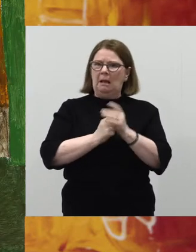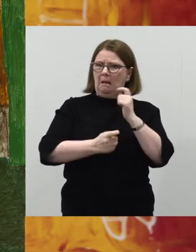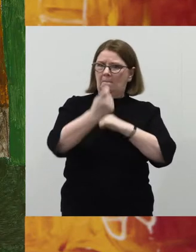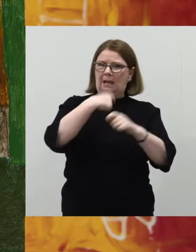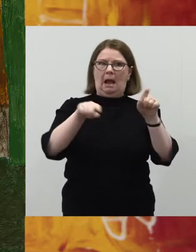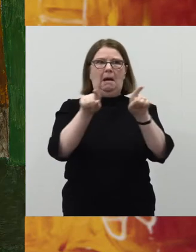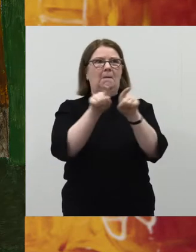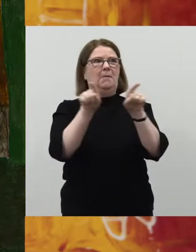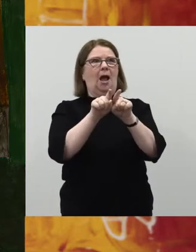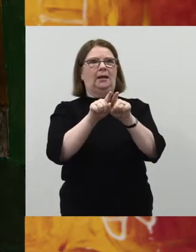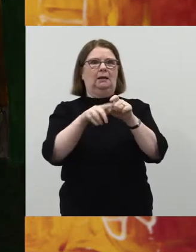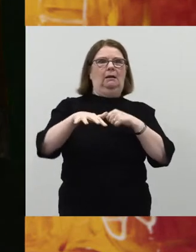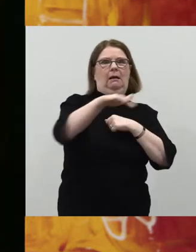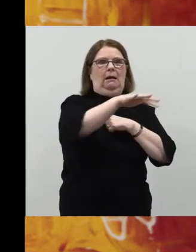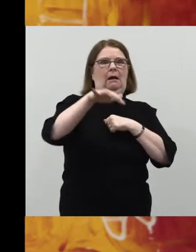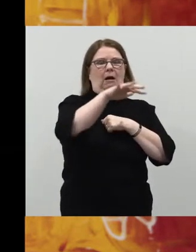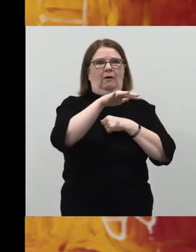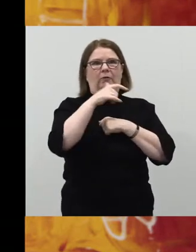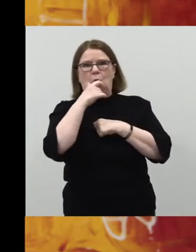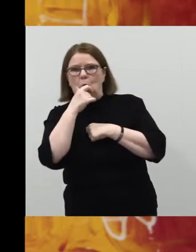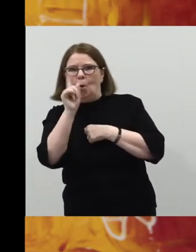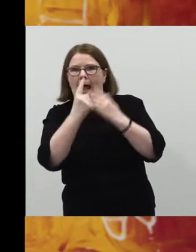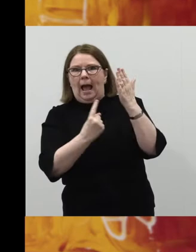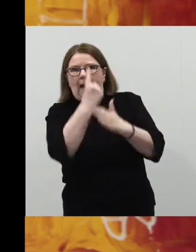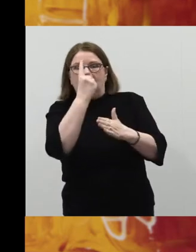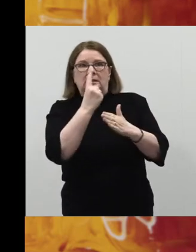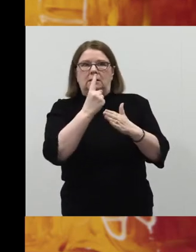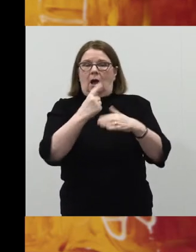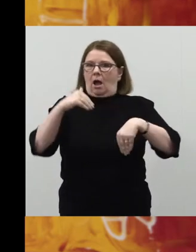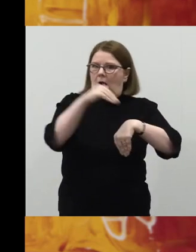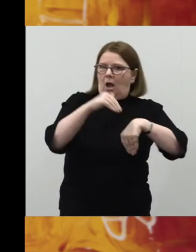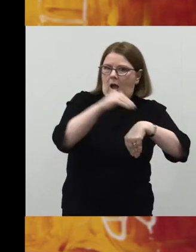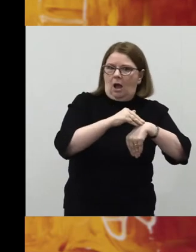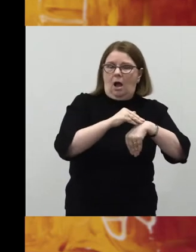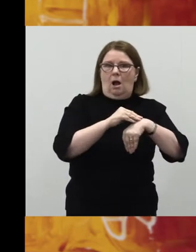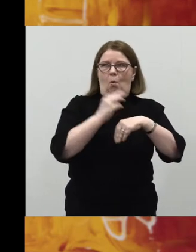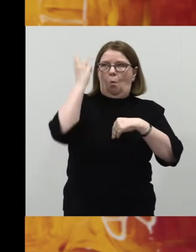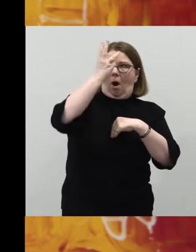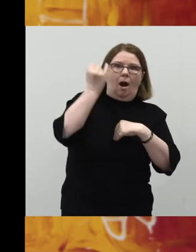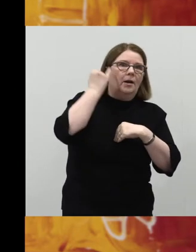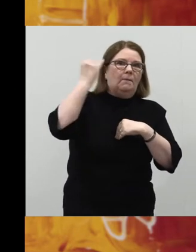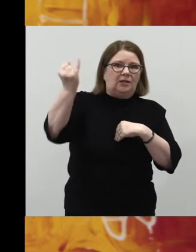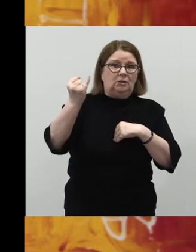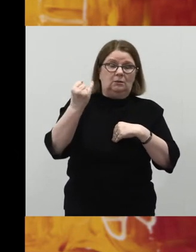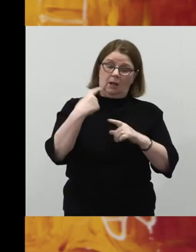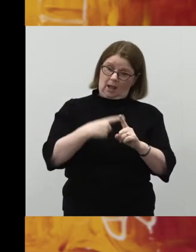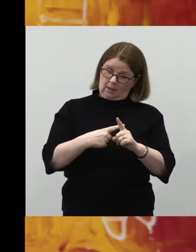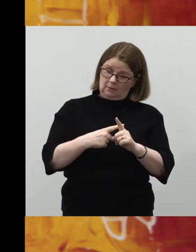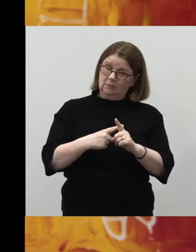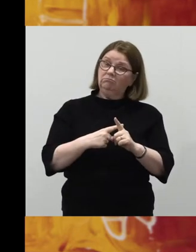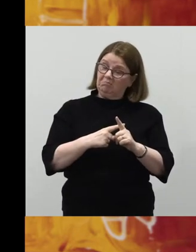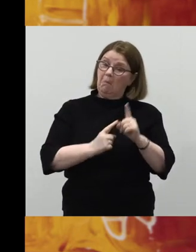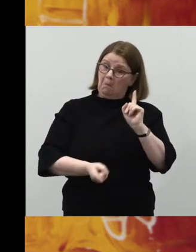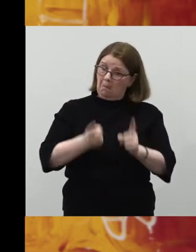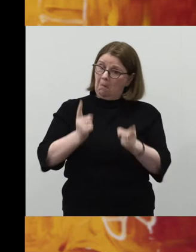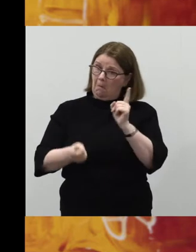The studio, however that is defined in the 21st century, and there's lots of variations, has been mythologized as a place